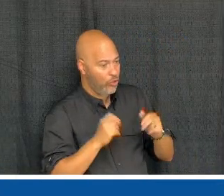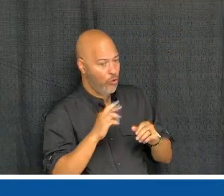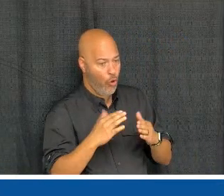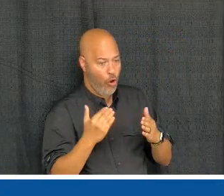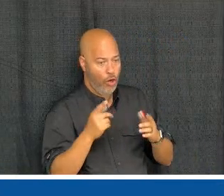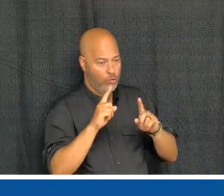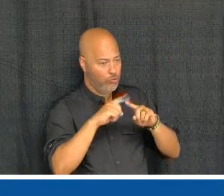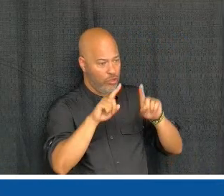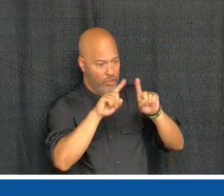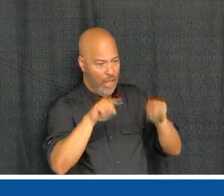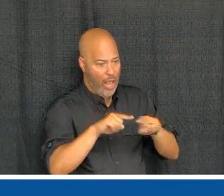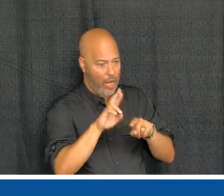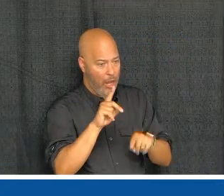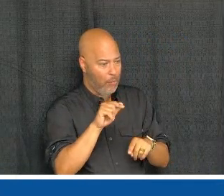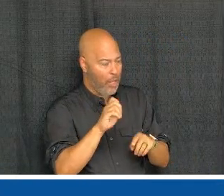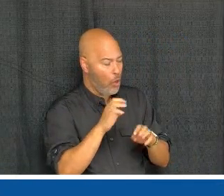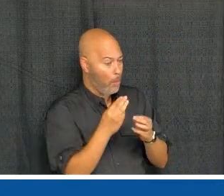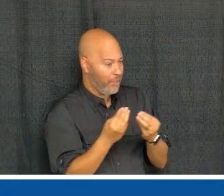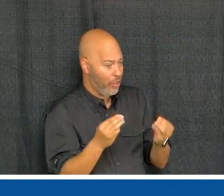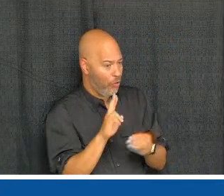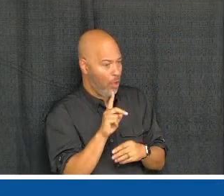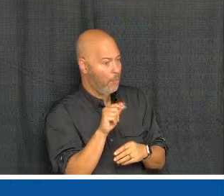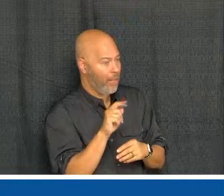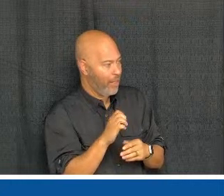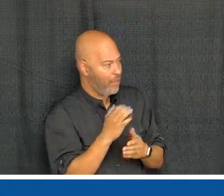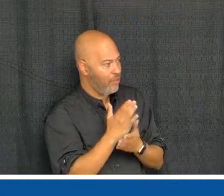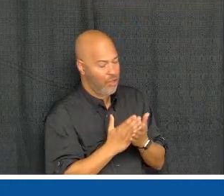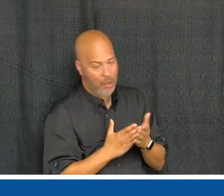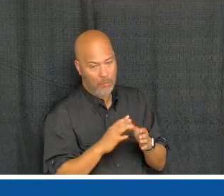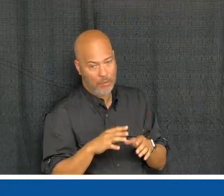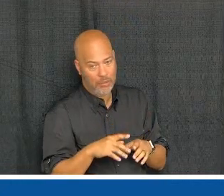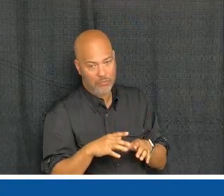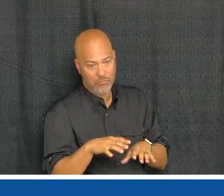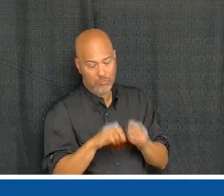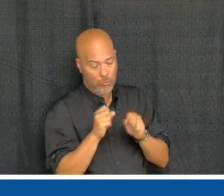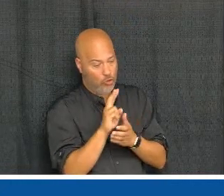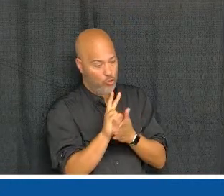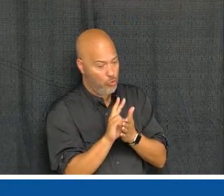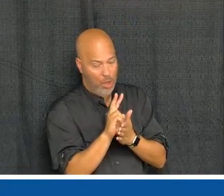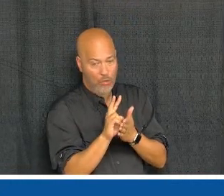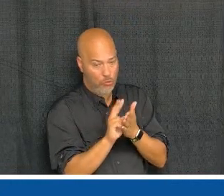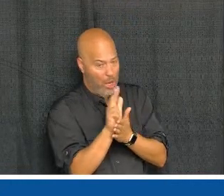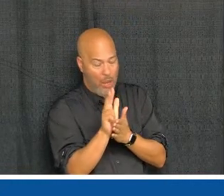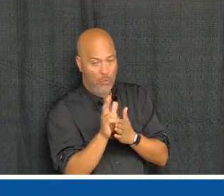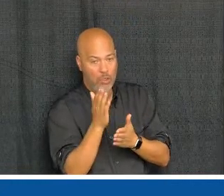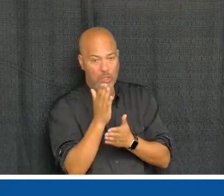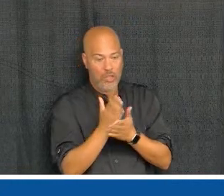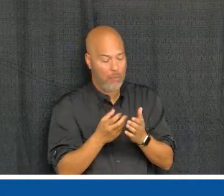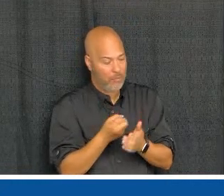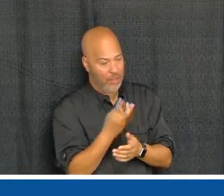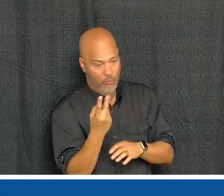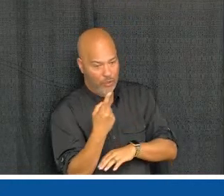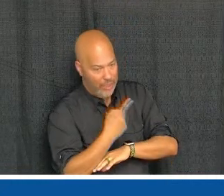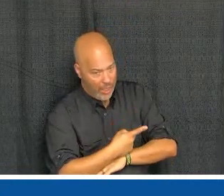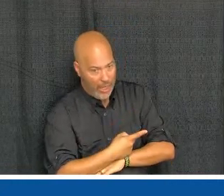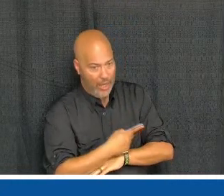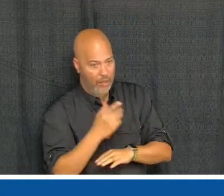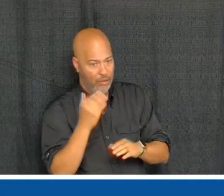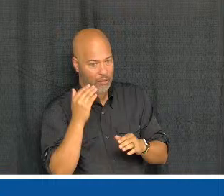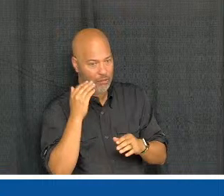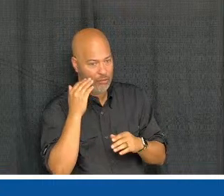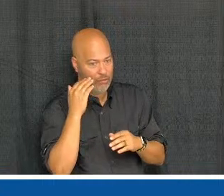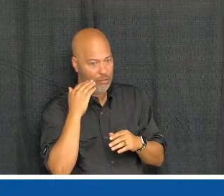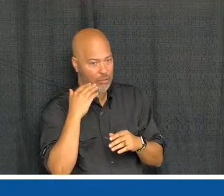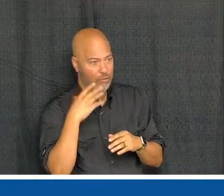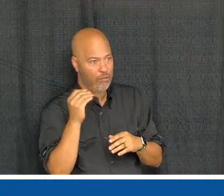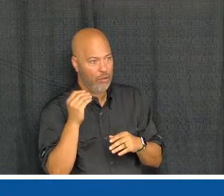sign update or a materials update. So some of them can take just 2 or 3 hours. Some can take several days to notify people, get it